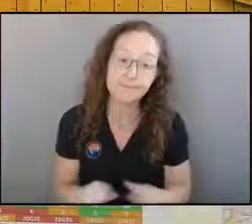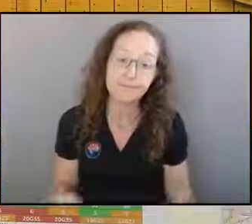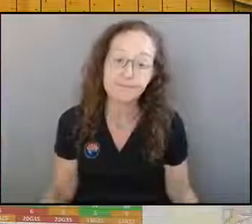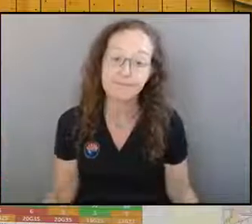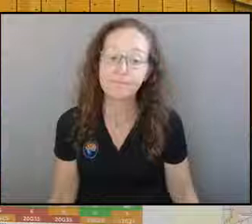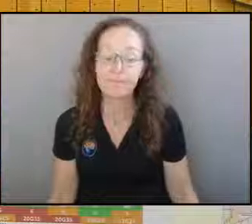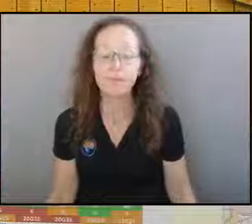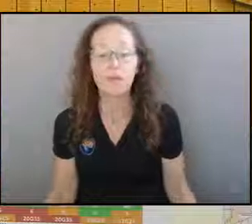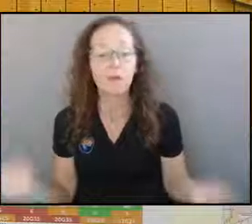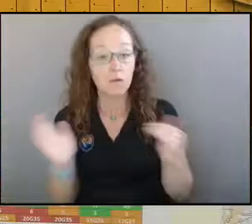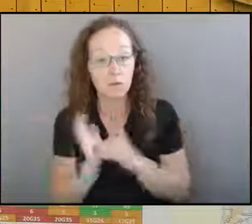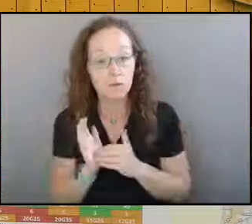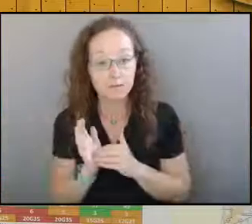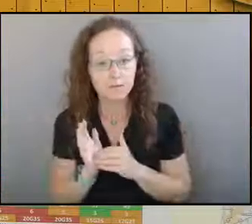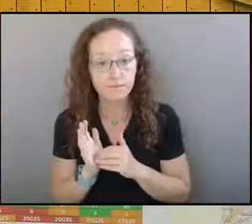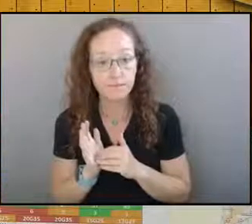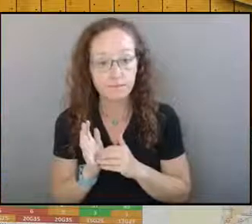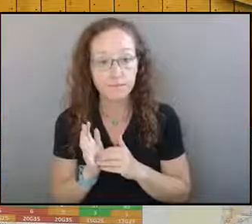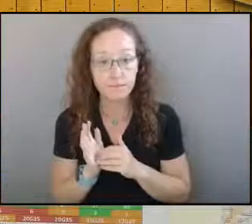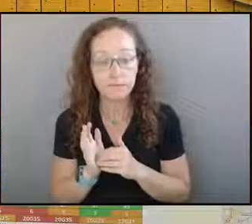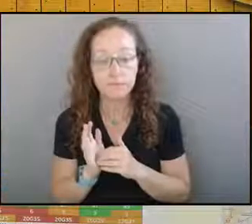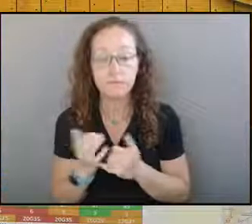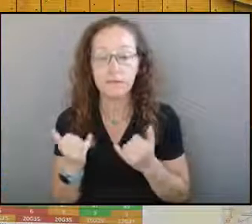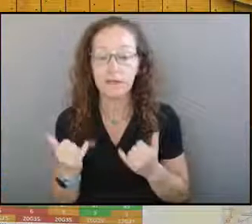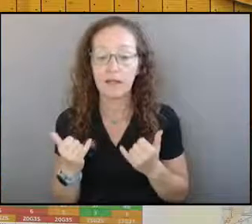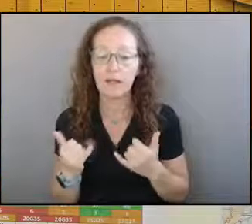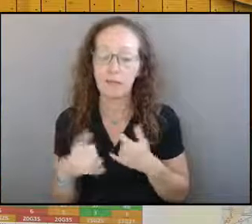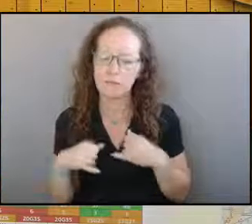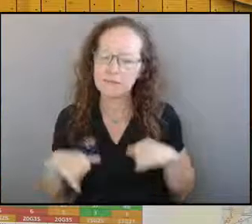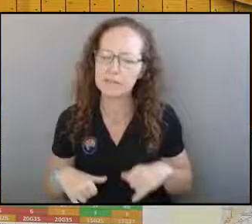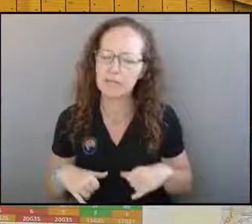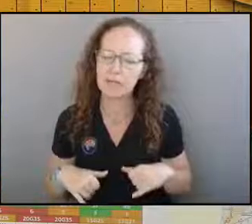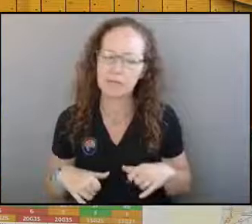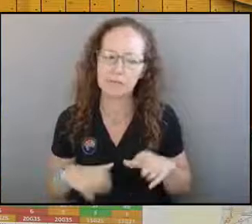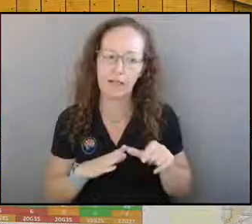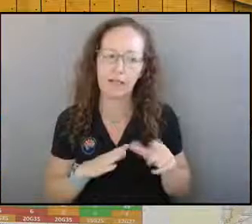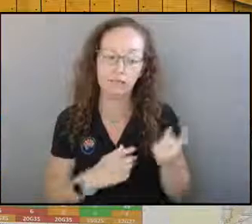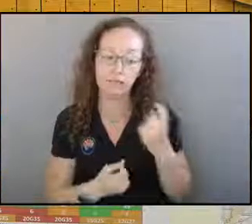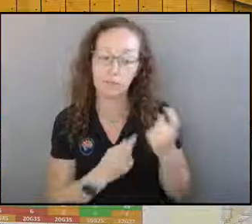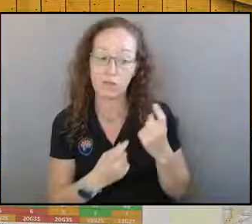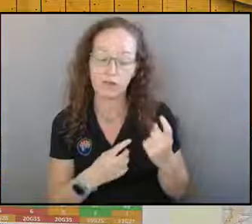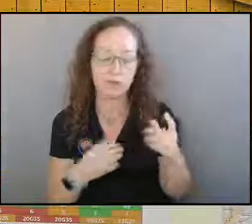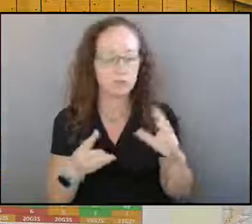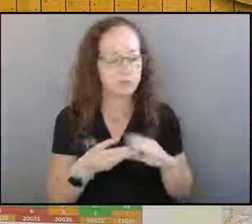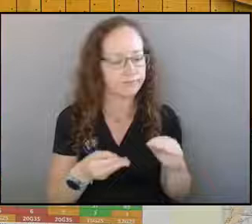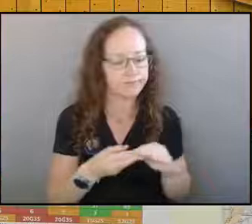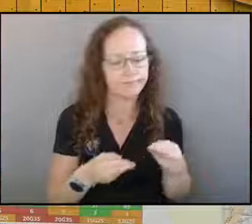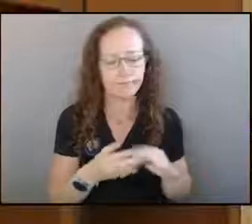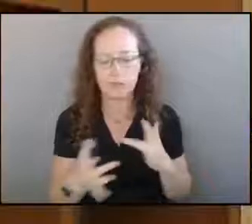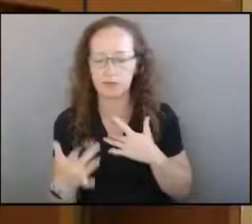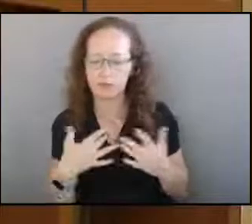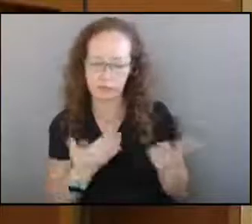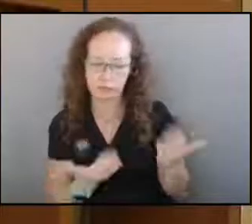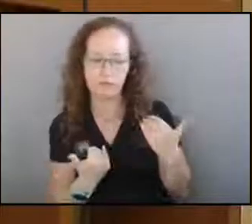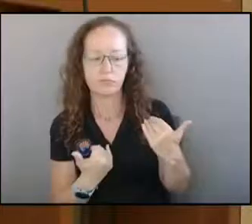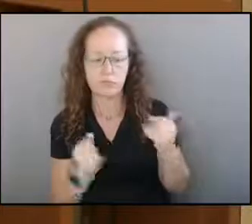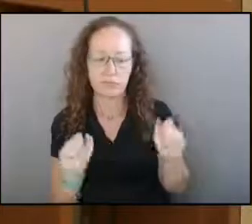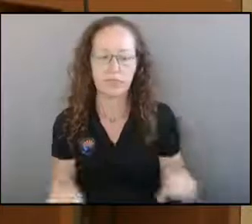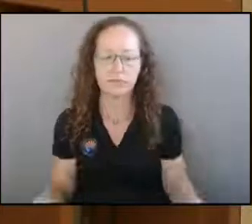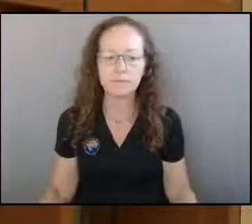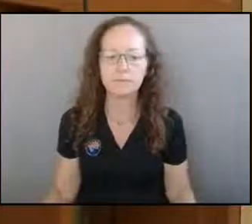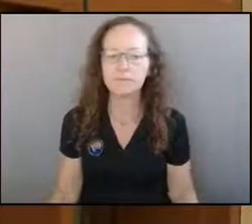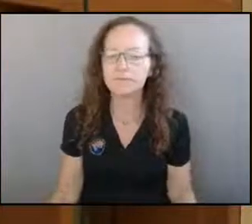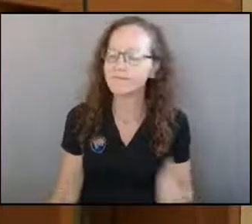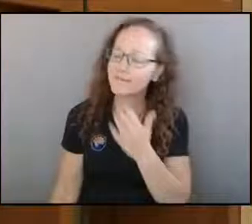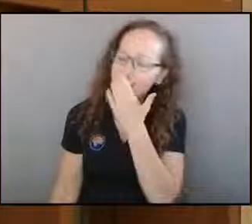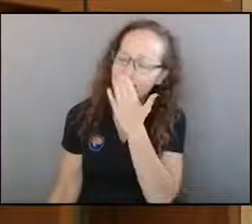again, with that being said, I'm going to be sticking around for any questions, comments, or concerns. I'll be here. Thank you. Thank you so